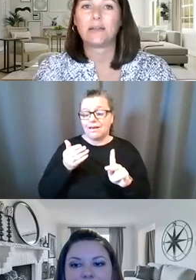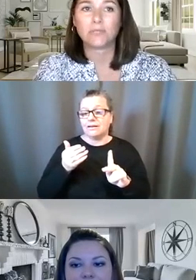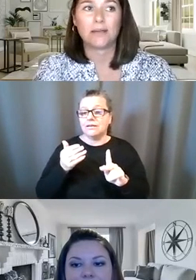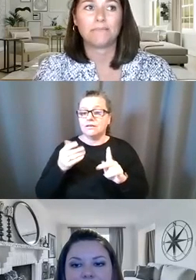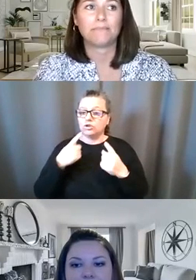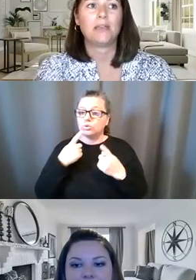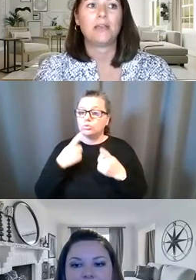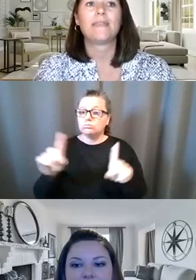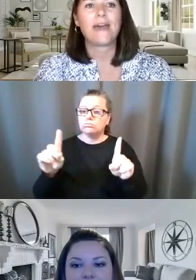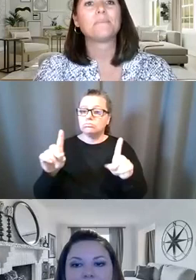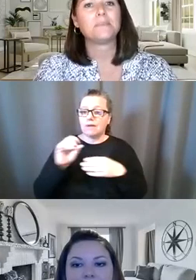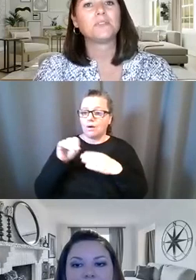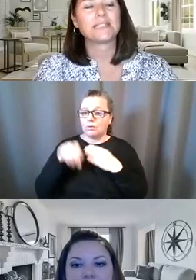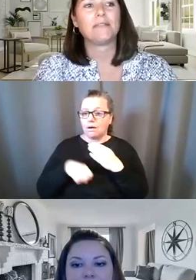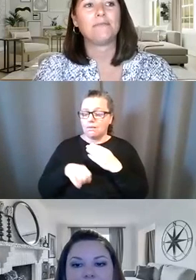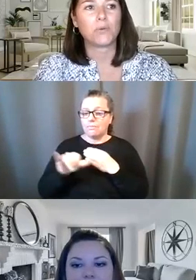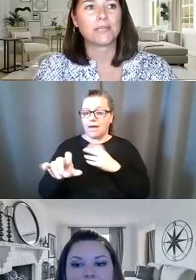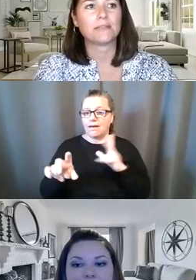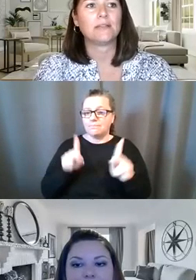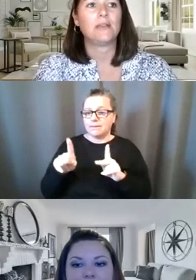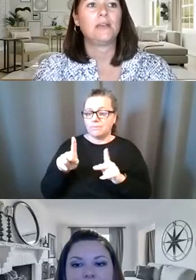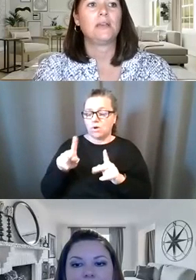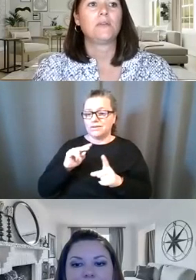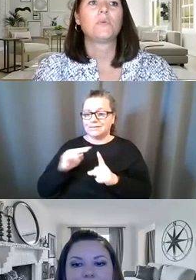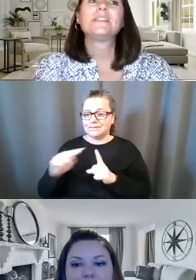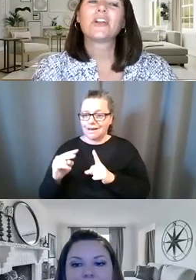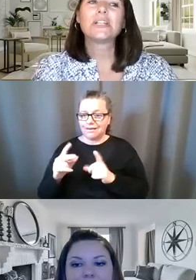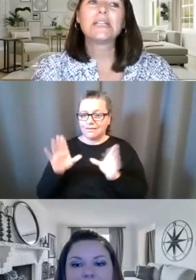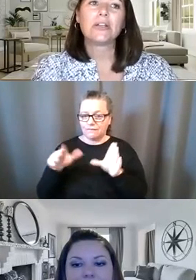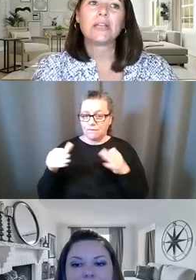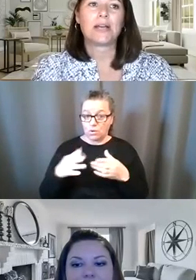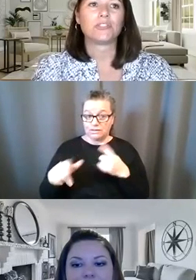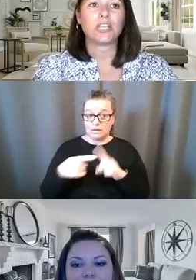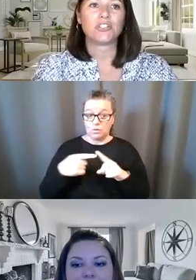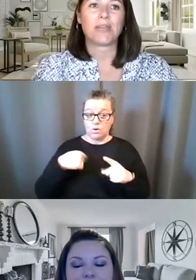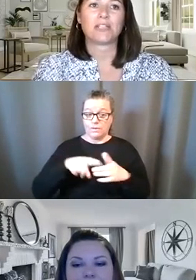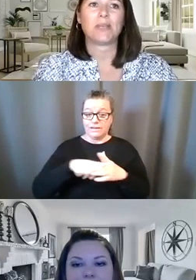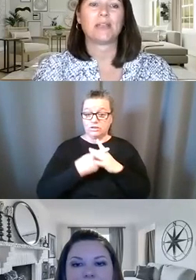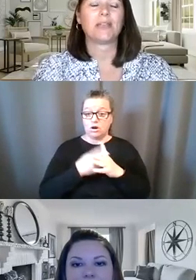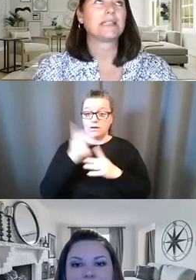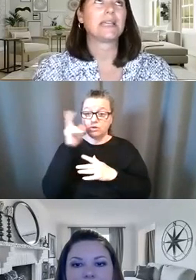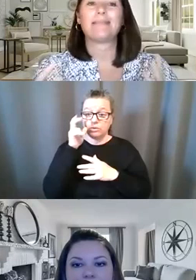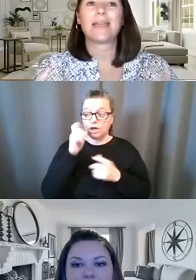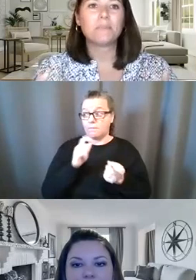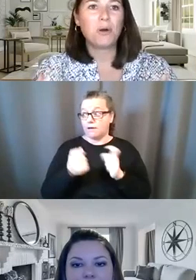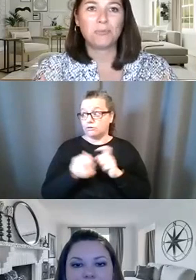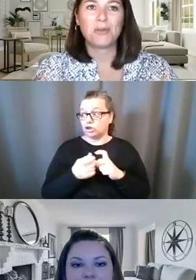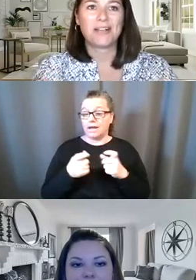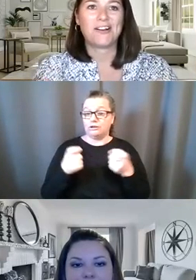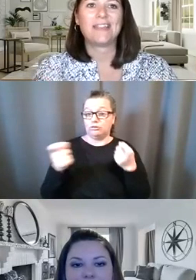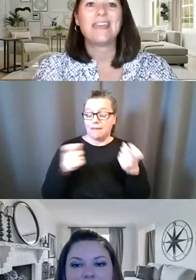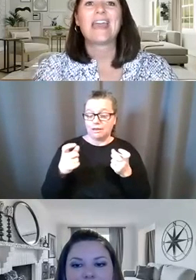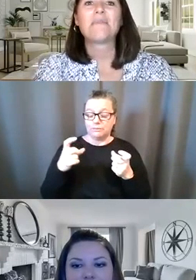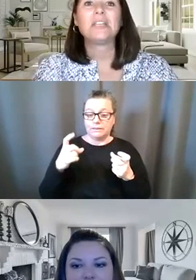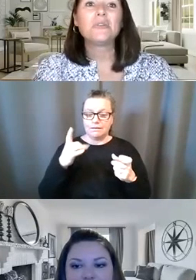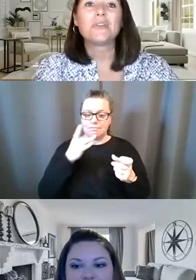desired outcome, that people side focus. When we started hearing about change management, it was like a light bulb going